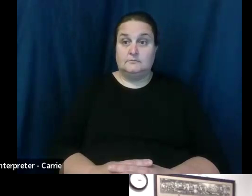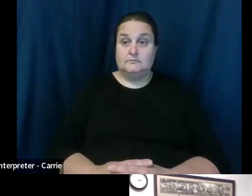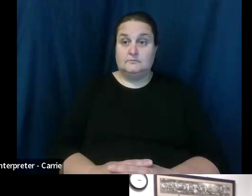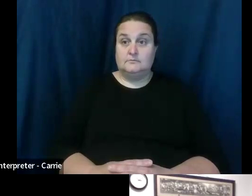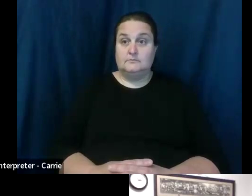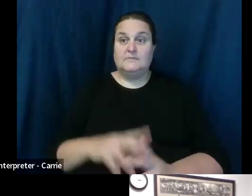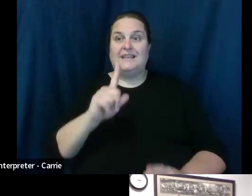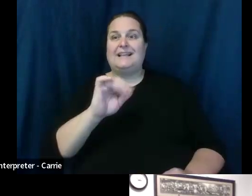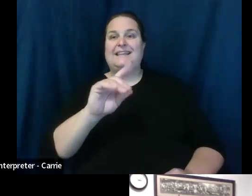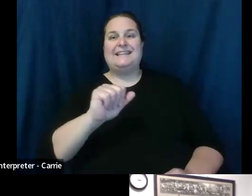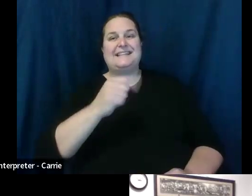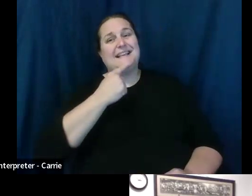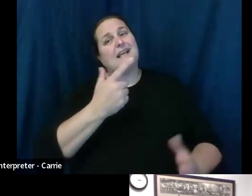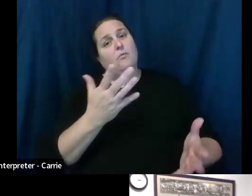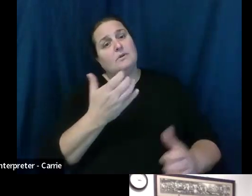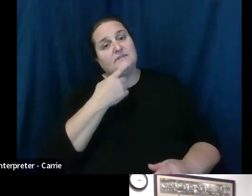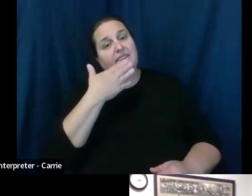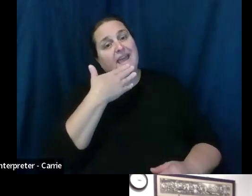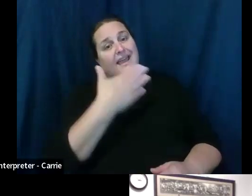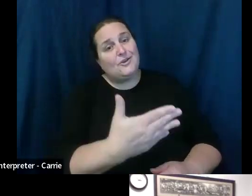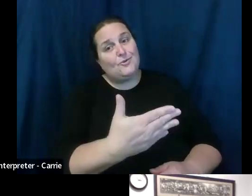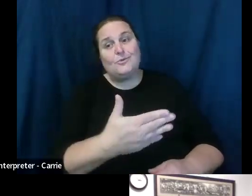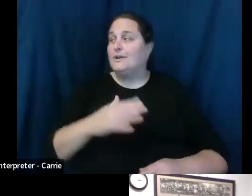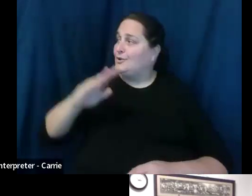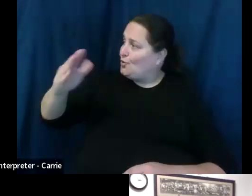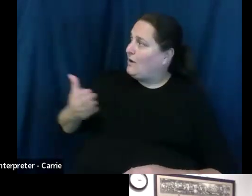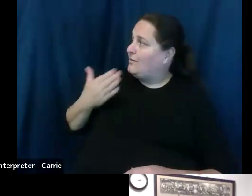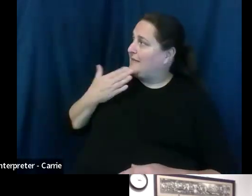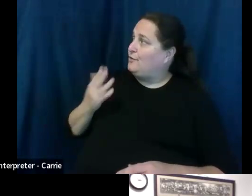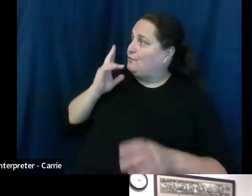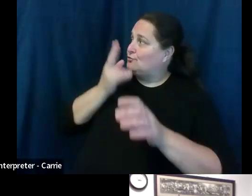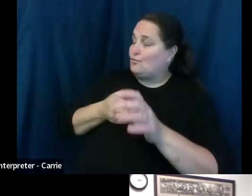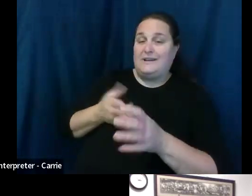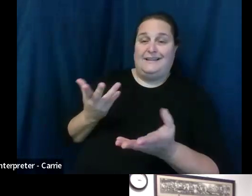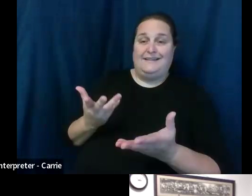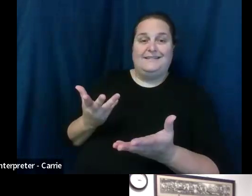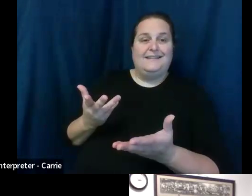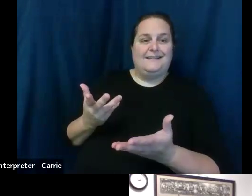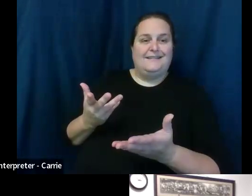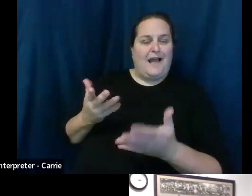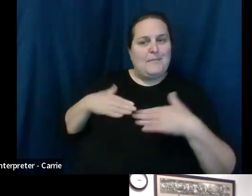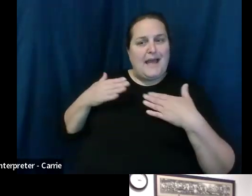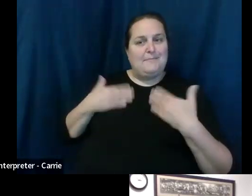I want to say thank you. Well, you're welcome. Thank you for coming out. I'm so glad this is a really great